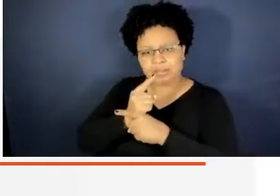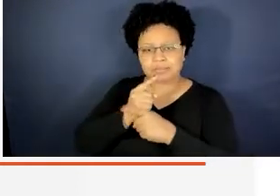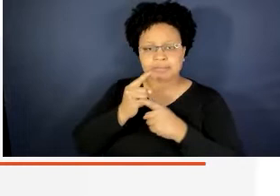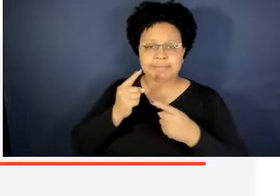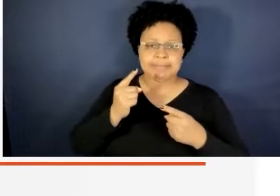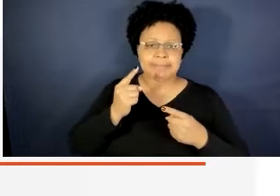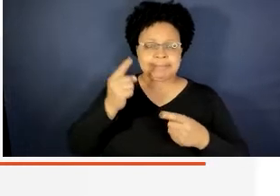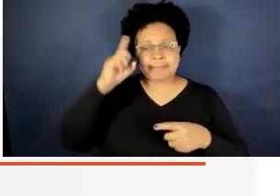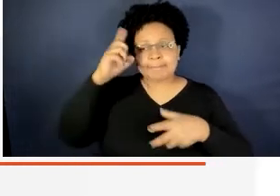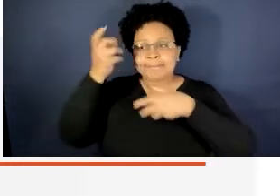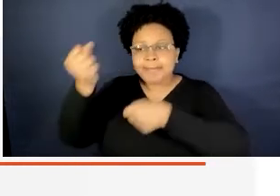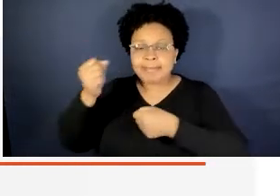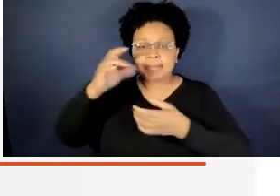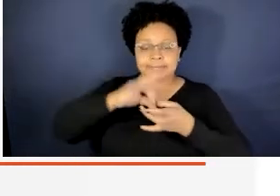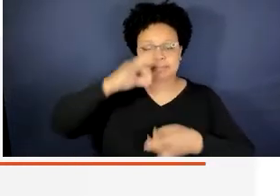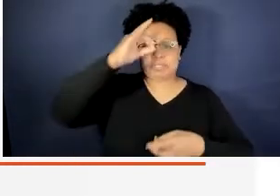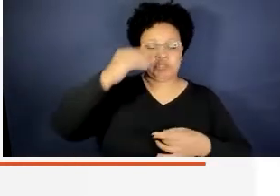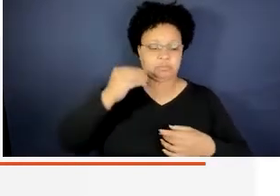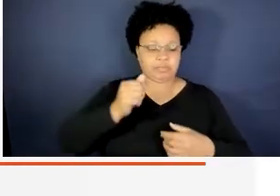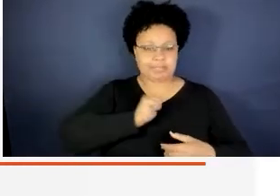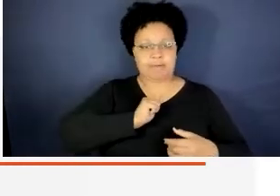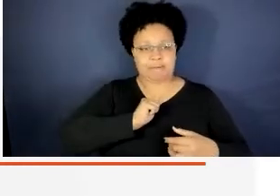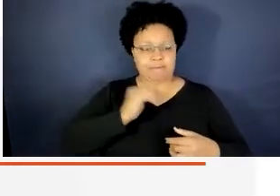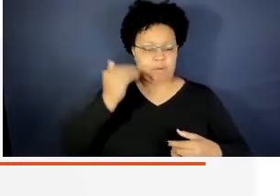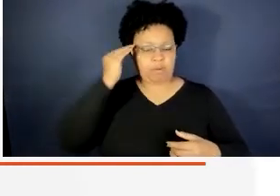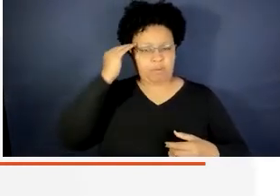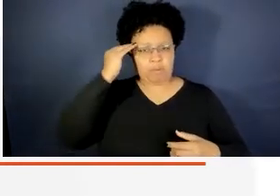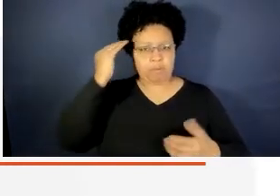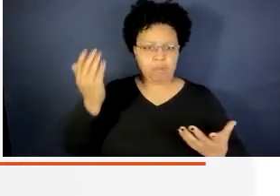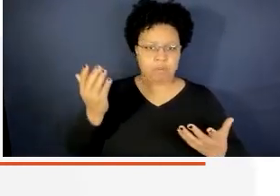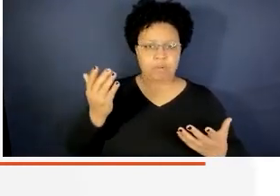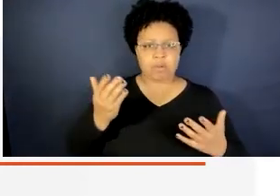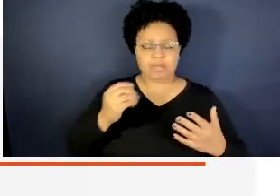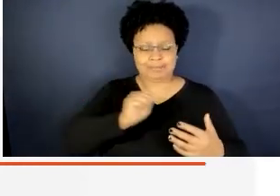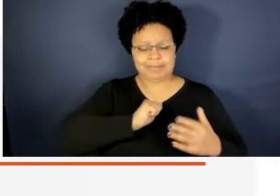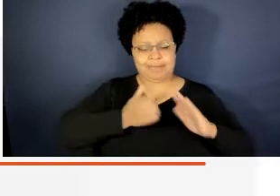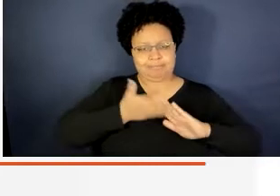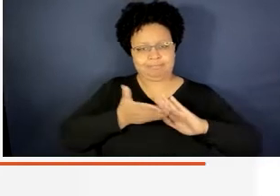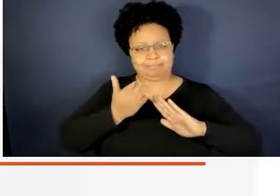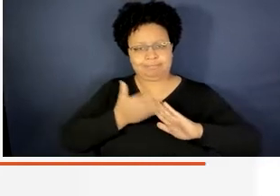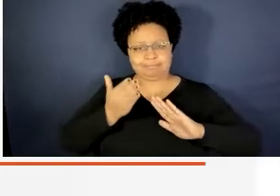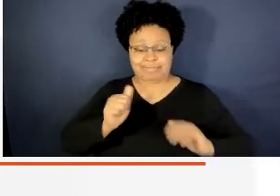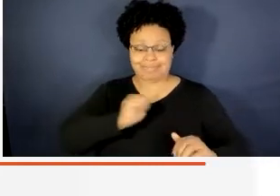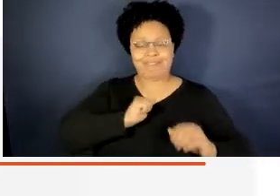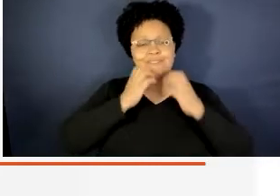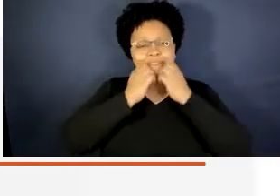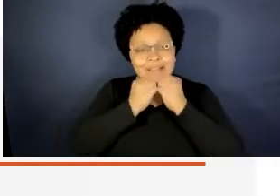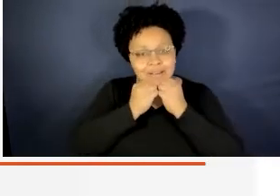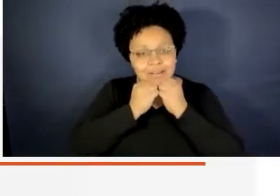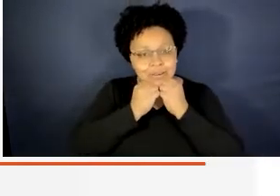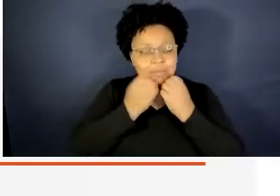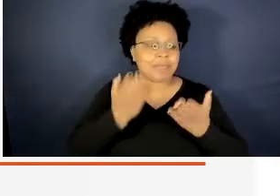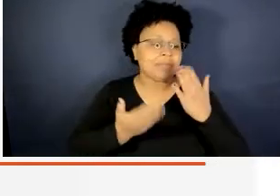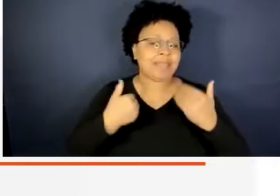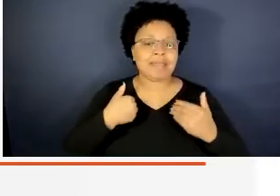Spiritual, being self-aware, self-value, self-esteem, or church, or prayer, or meditation, or going to Bible study, going